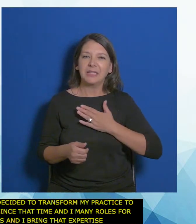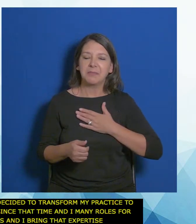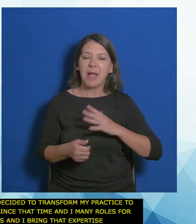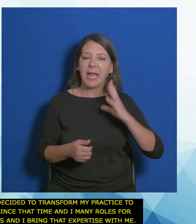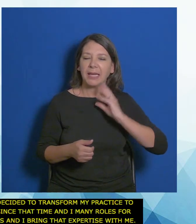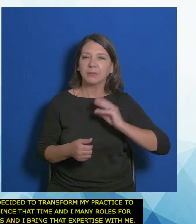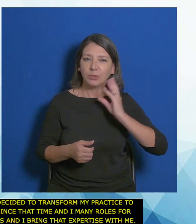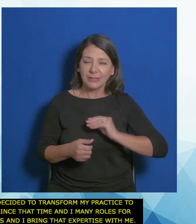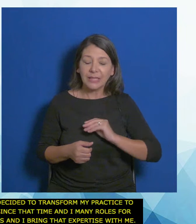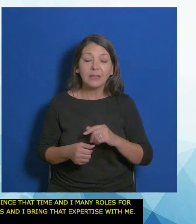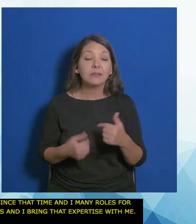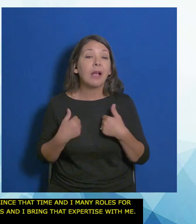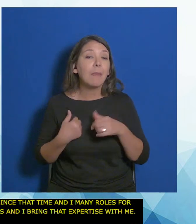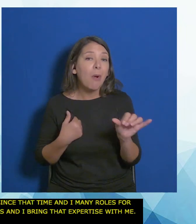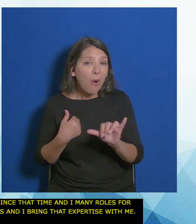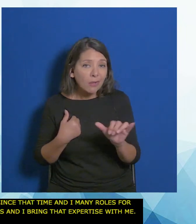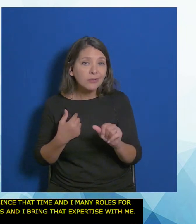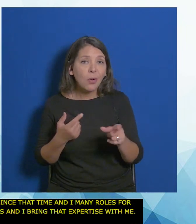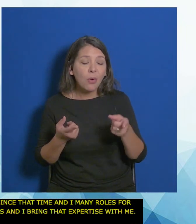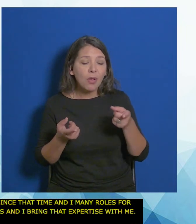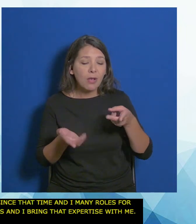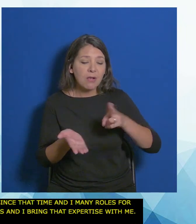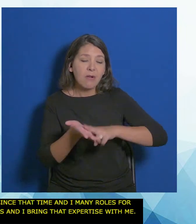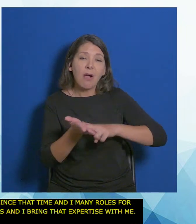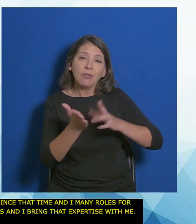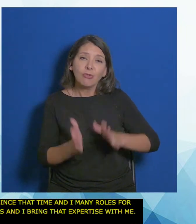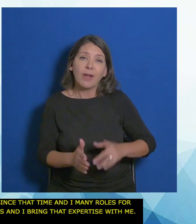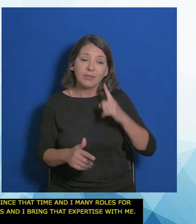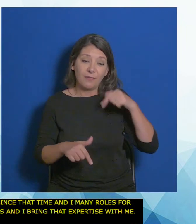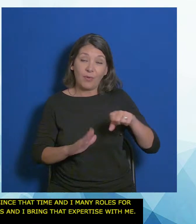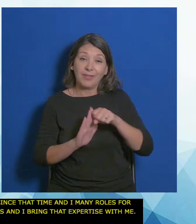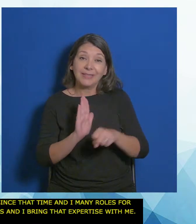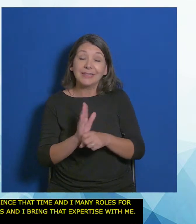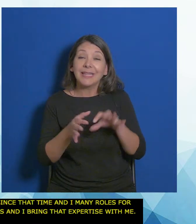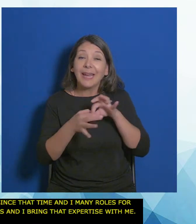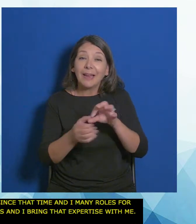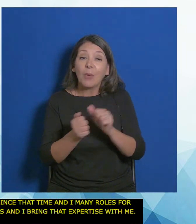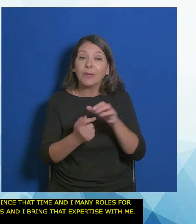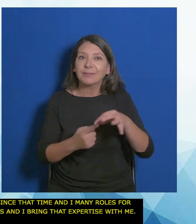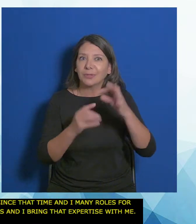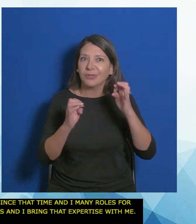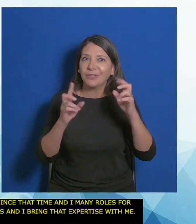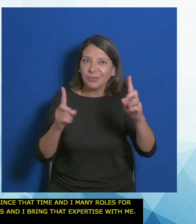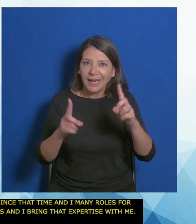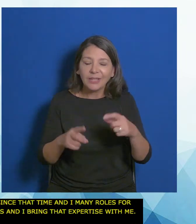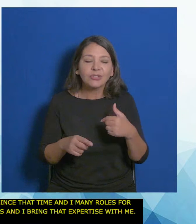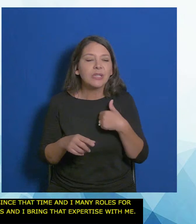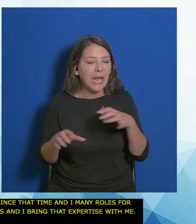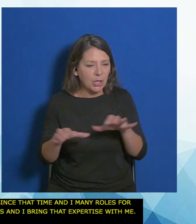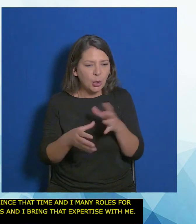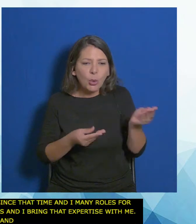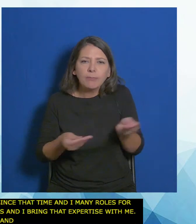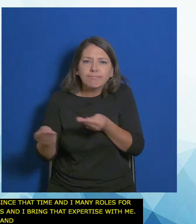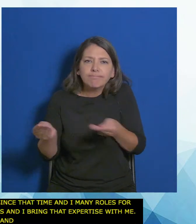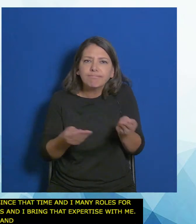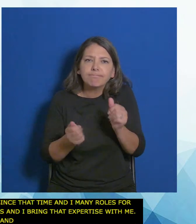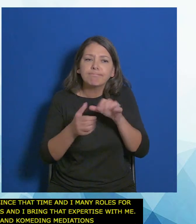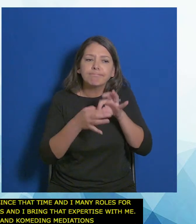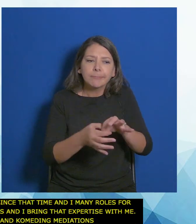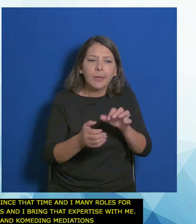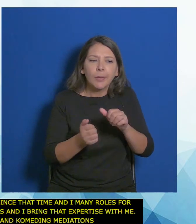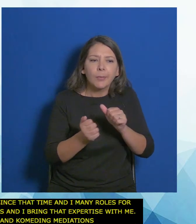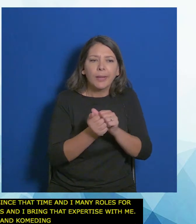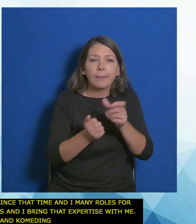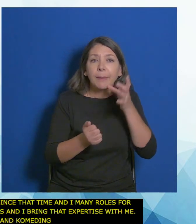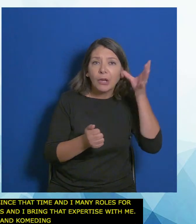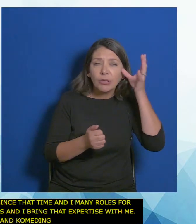a contractor with the state in special education, conducting mediations with parents